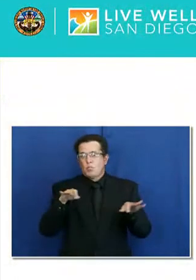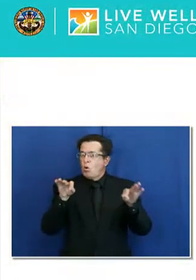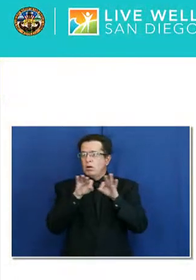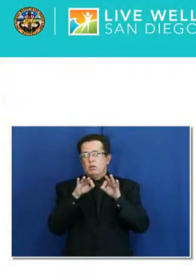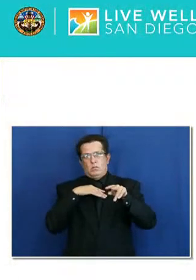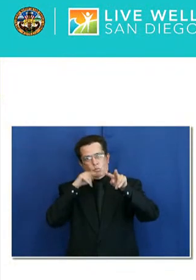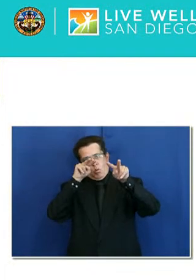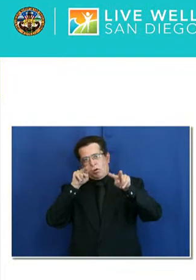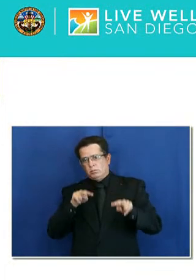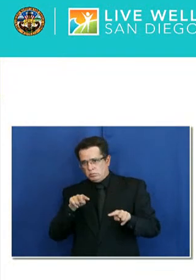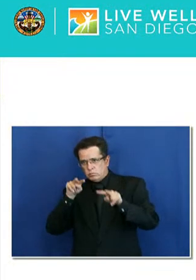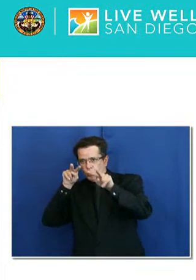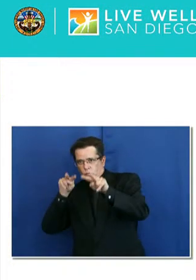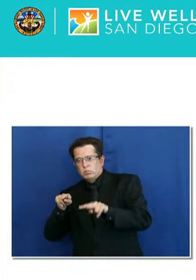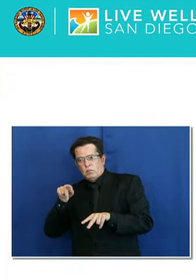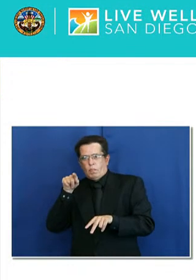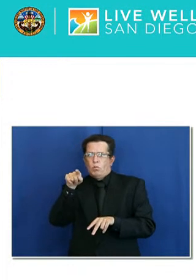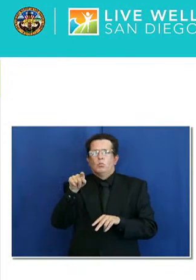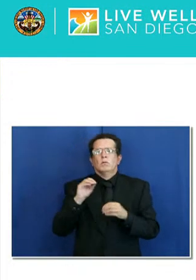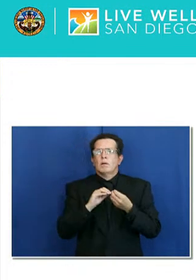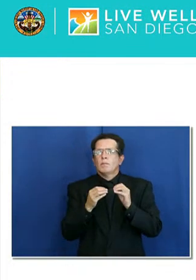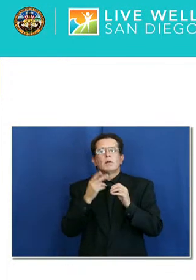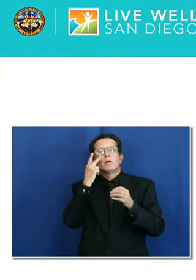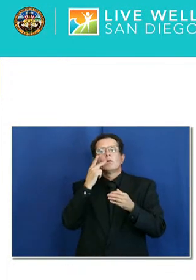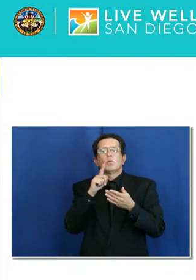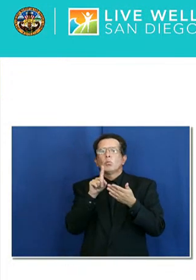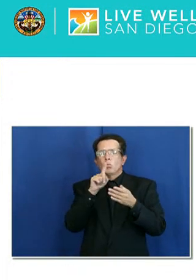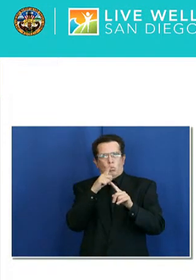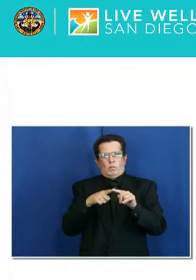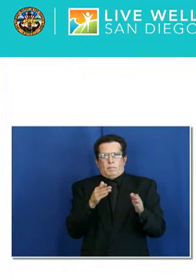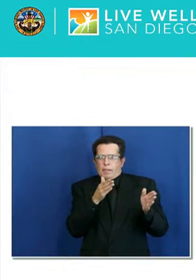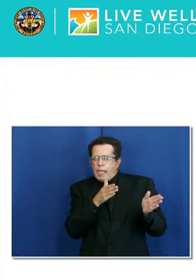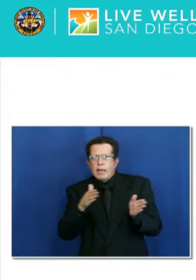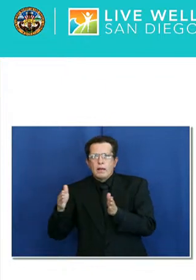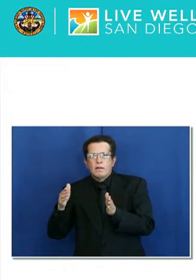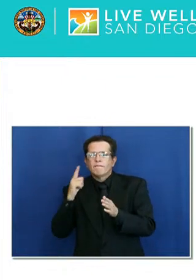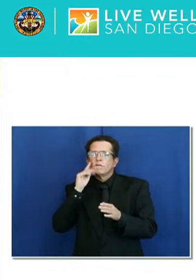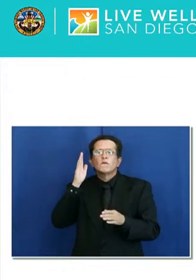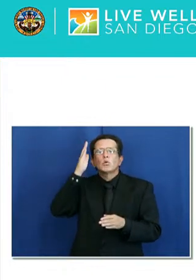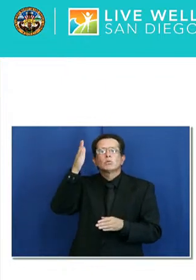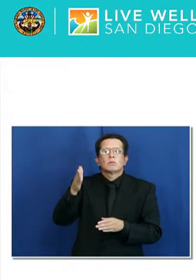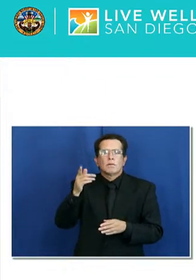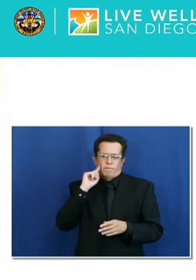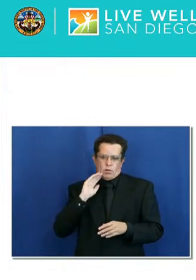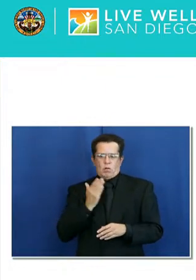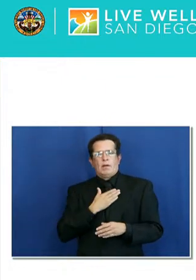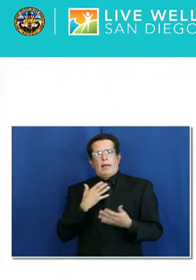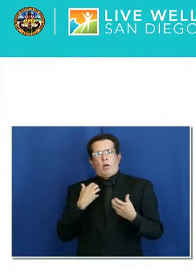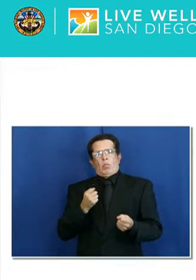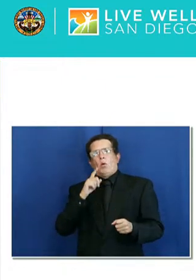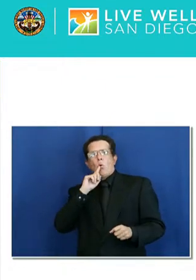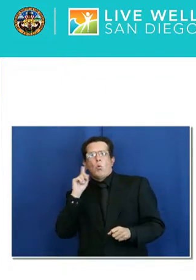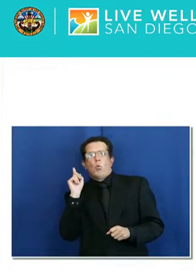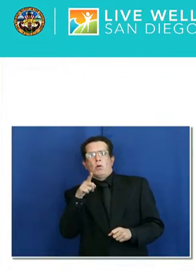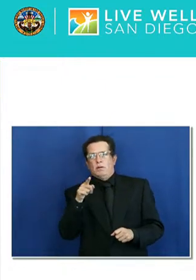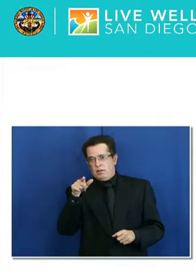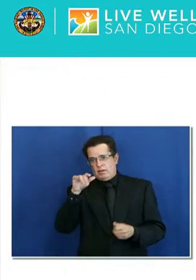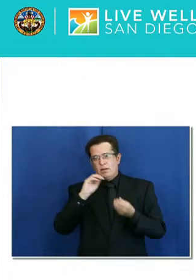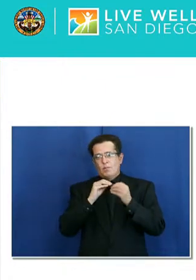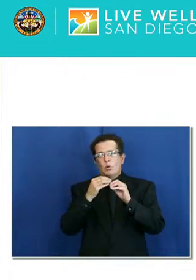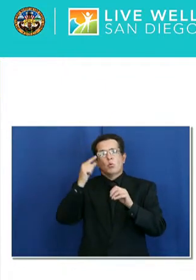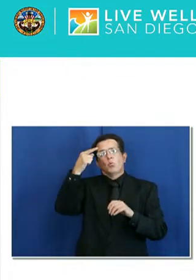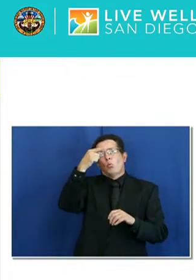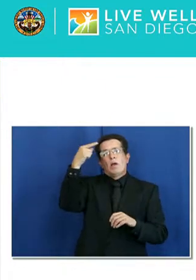help to determine what actions will be taken in modifying the health officer's orders. Trigger number